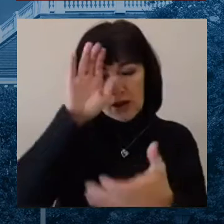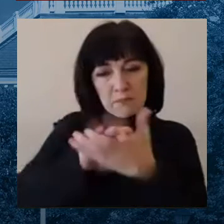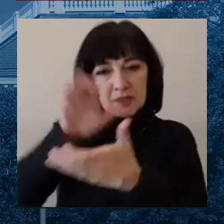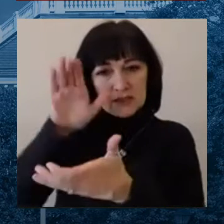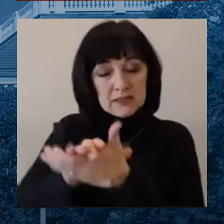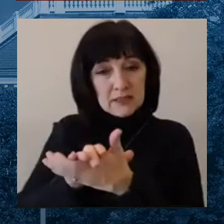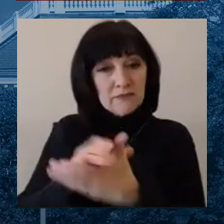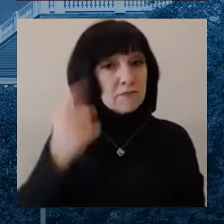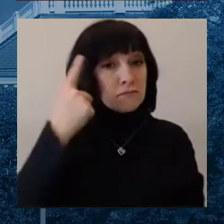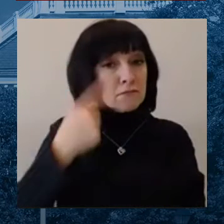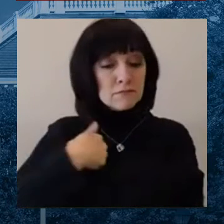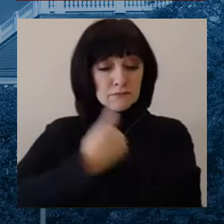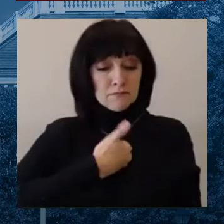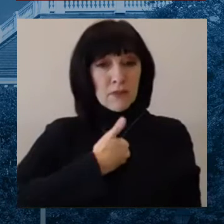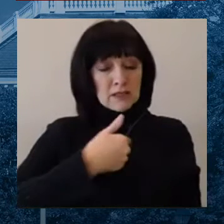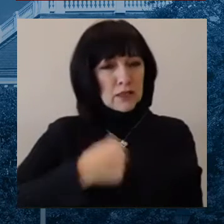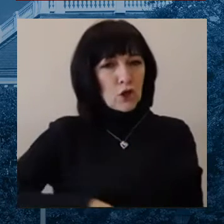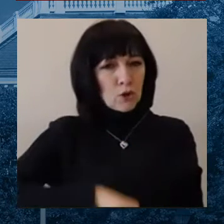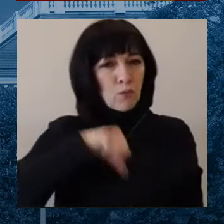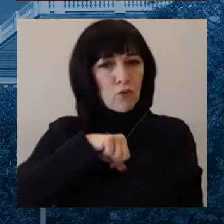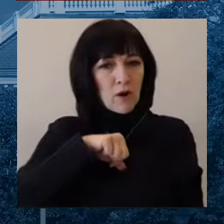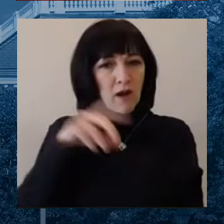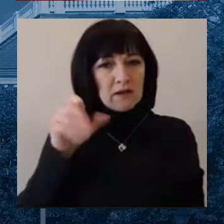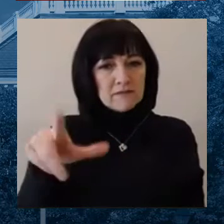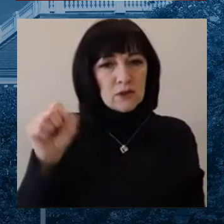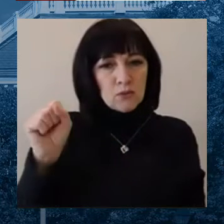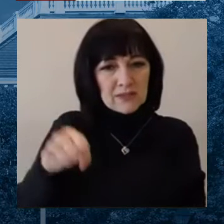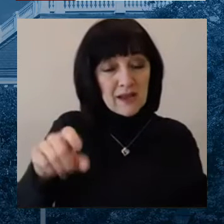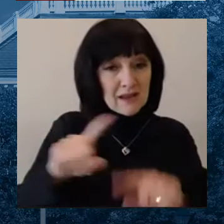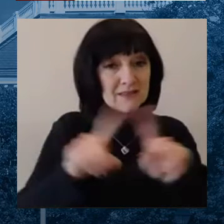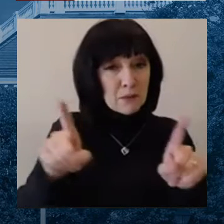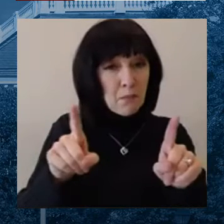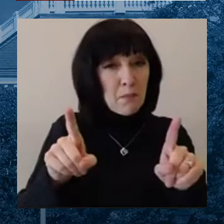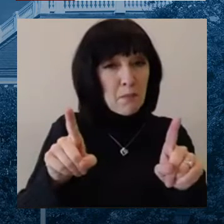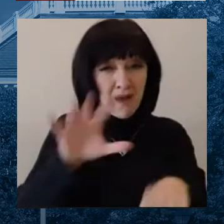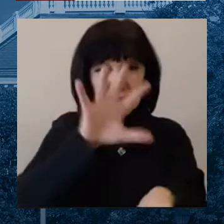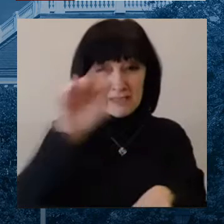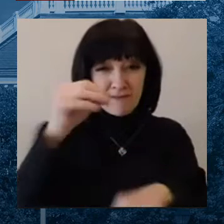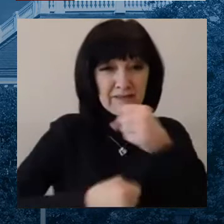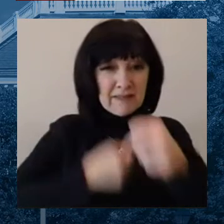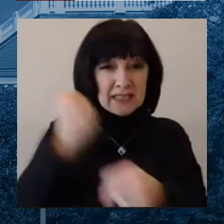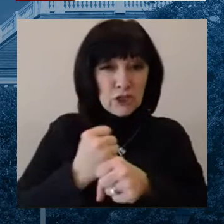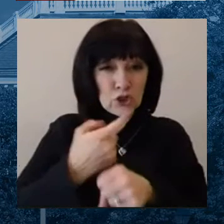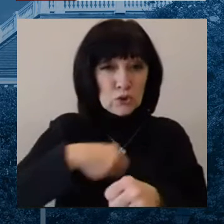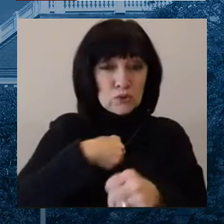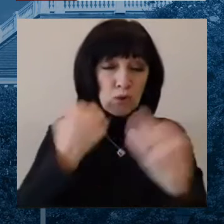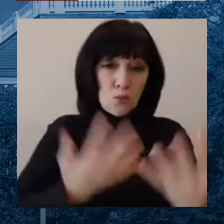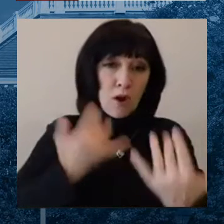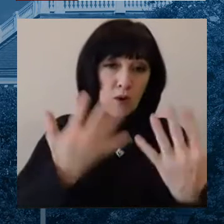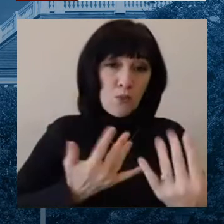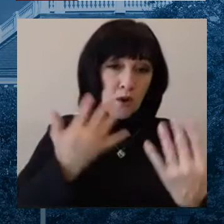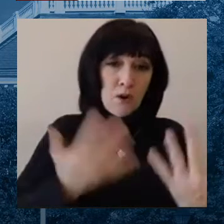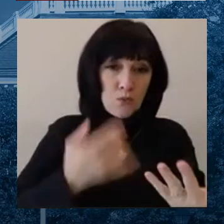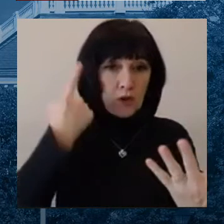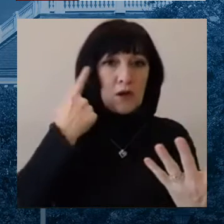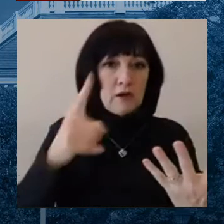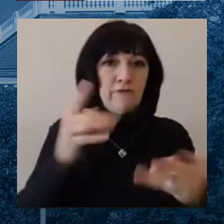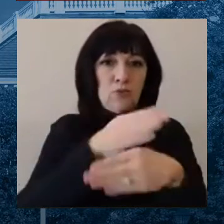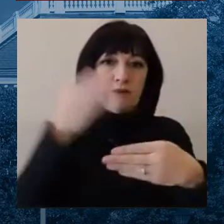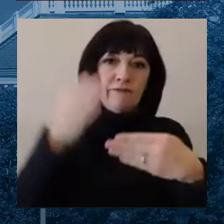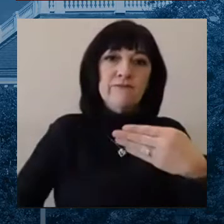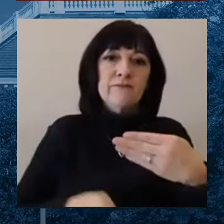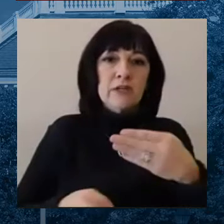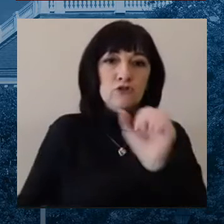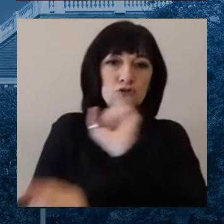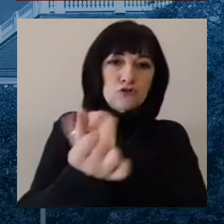took us more than 50 years to ratify the 13th Amendment, which ended slavery, we are only one of 9 states that